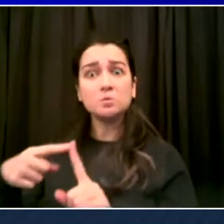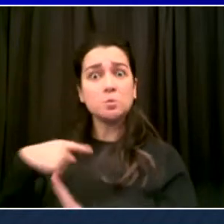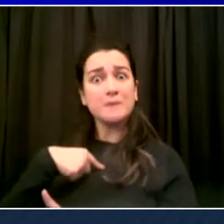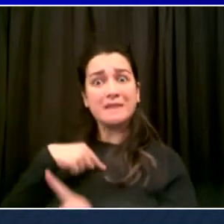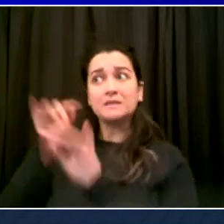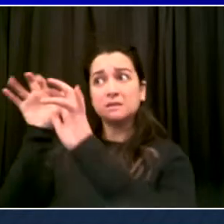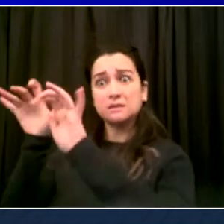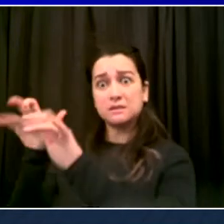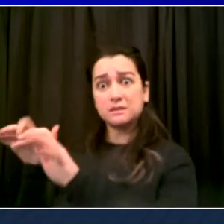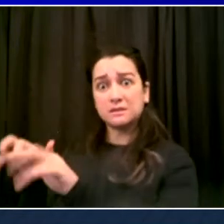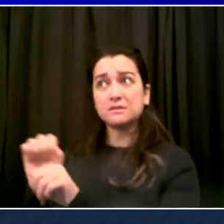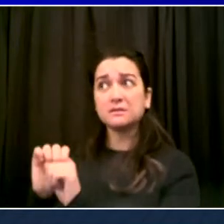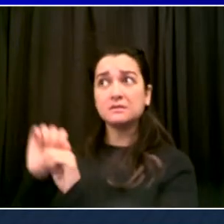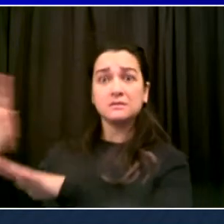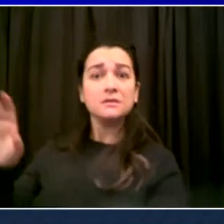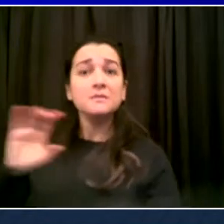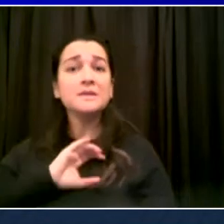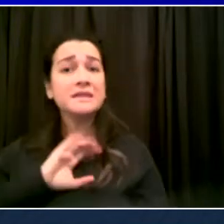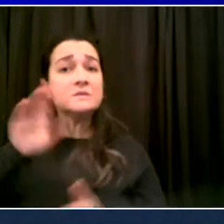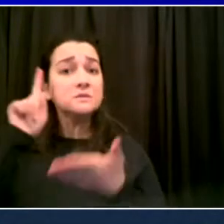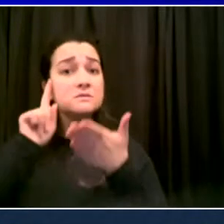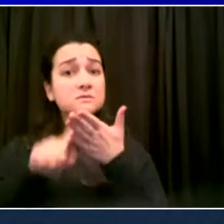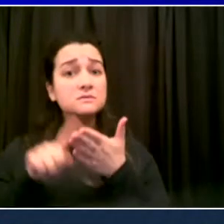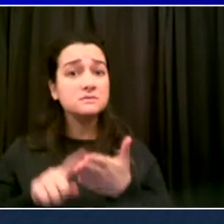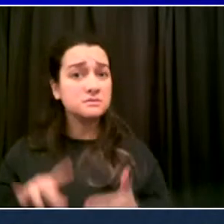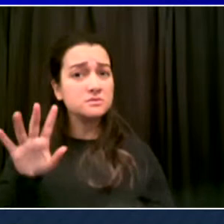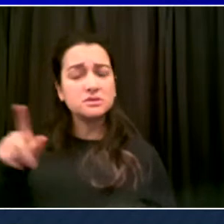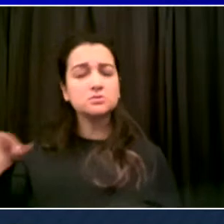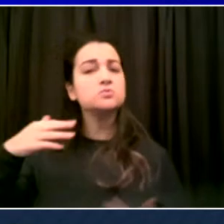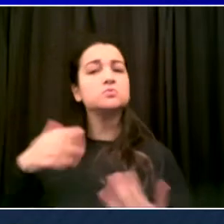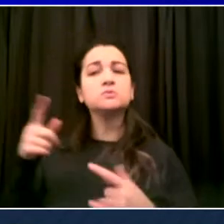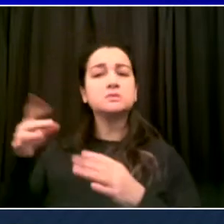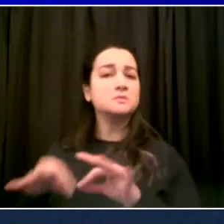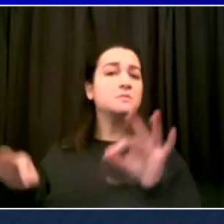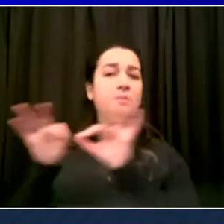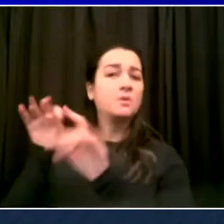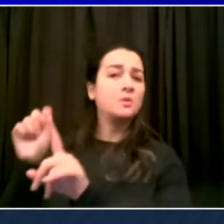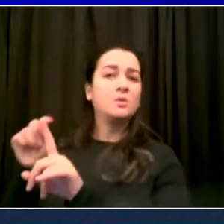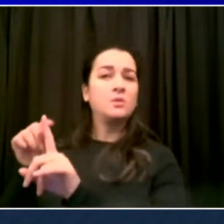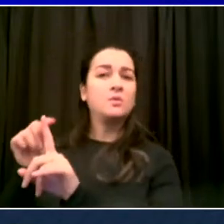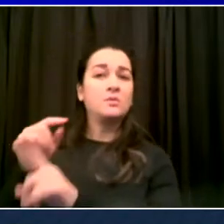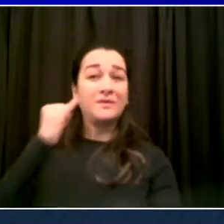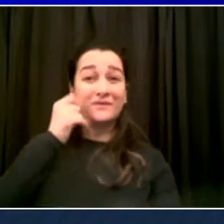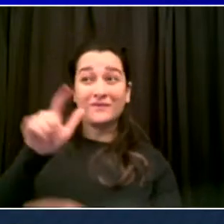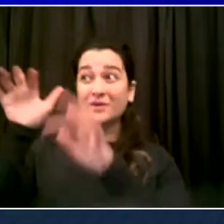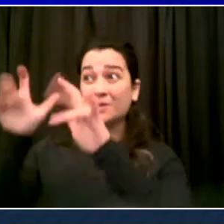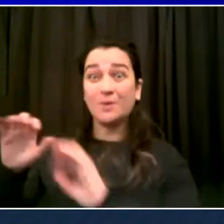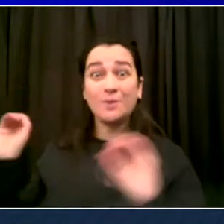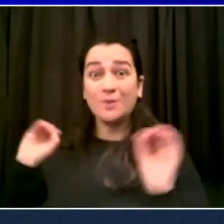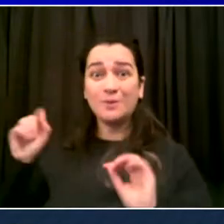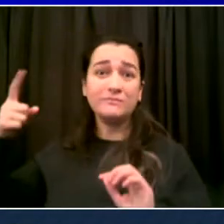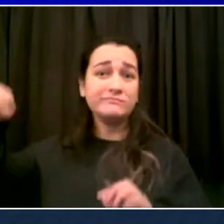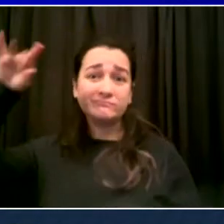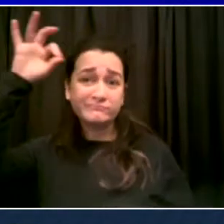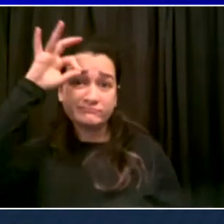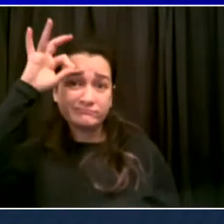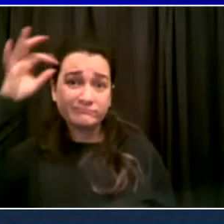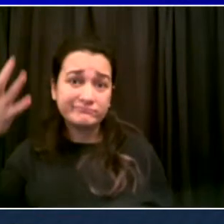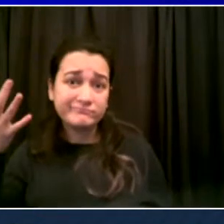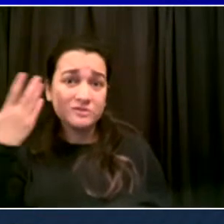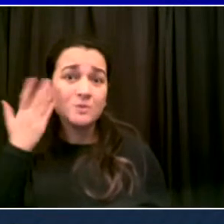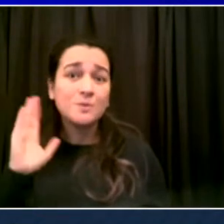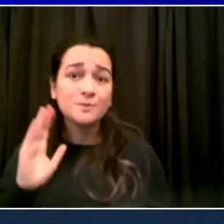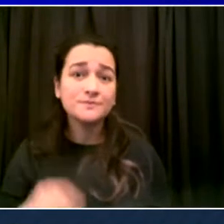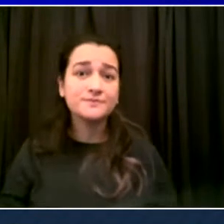important new tool. We want to encourage everyone to get involved in the battle against hatred. All right, let me go to a couple other